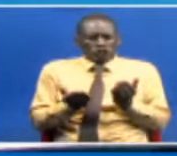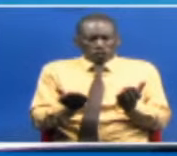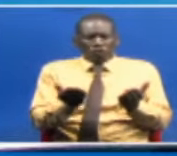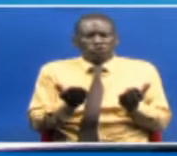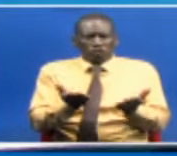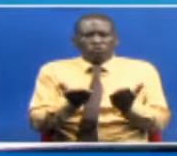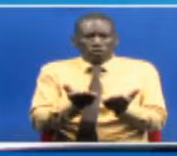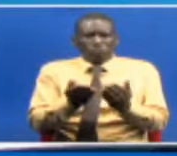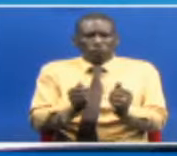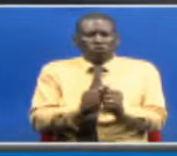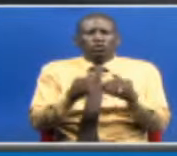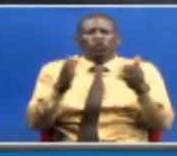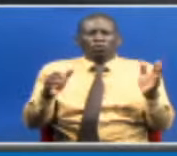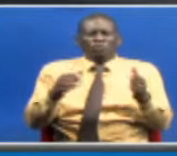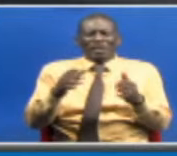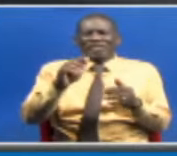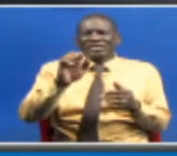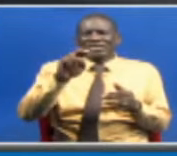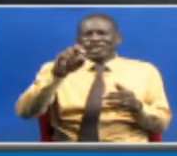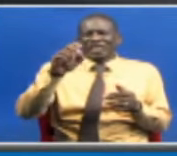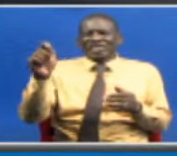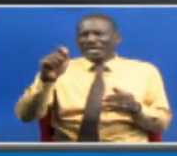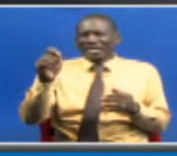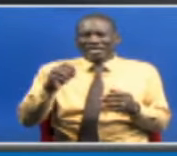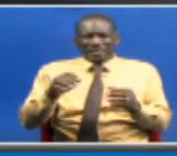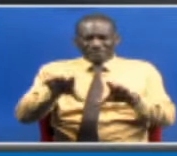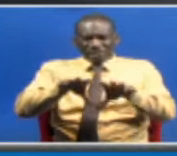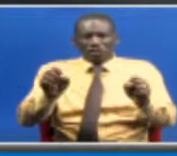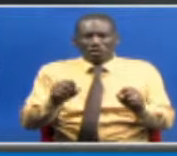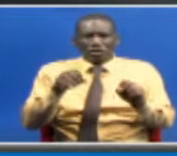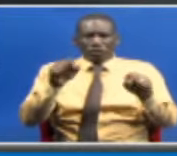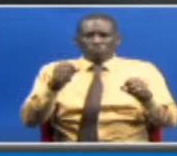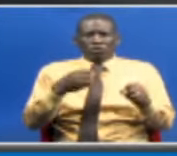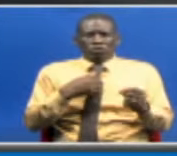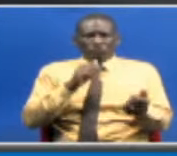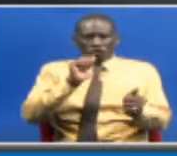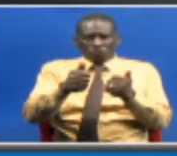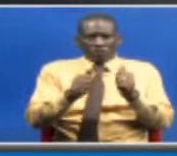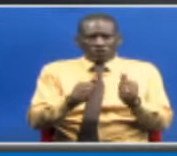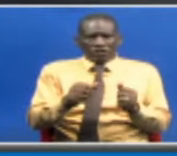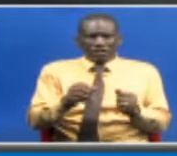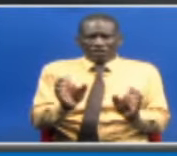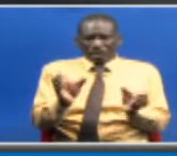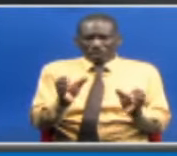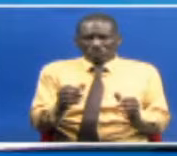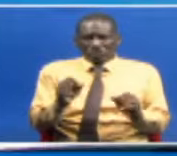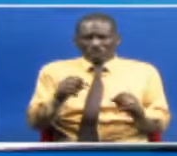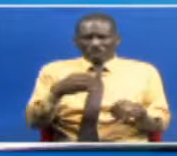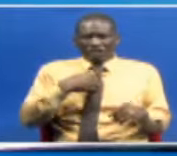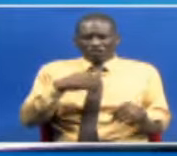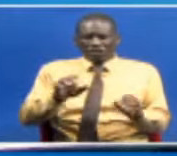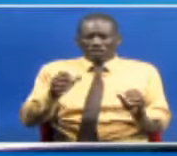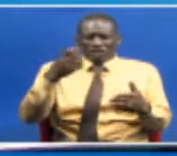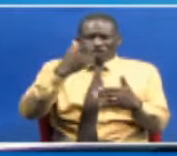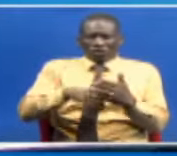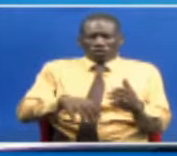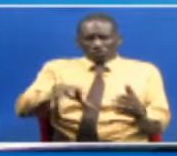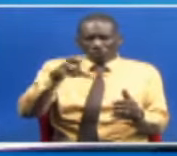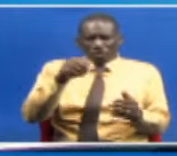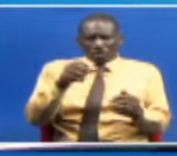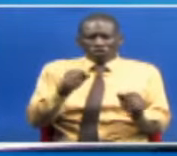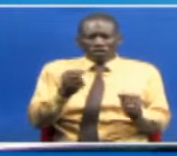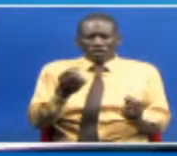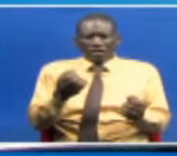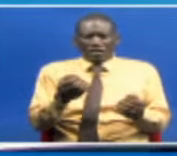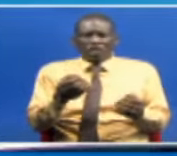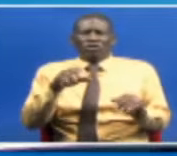an open tender system. So there's competition on how we bring gas, we get some price discovery and be able to build the whole value chain